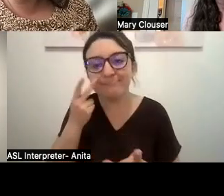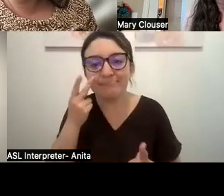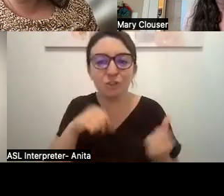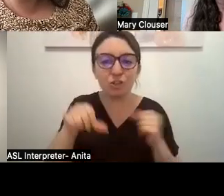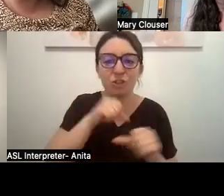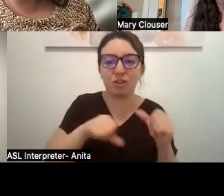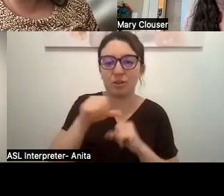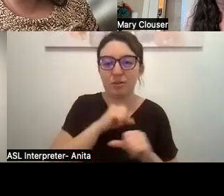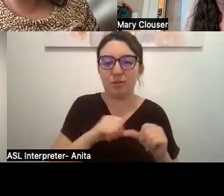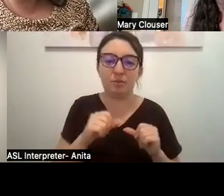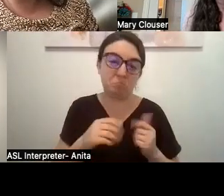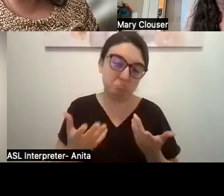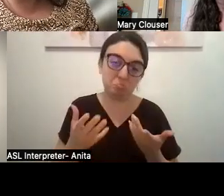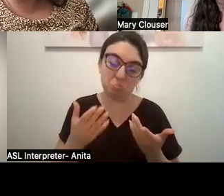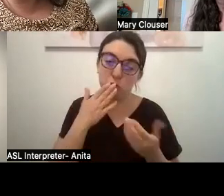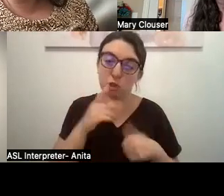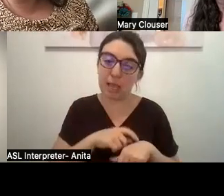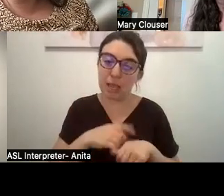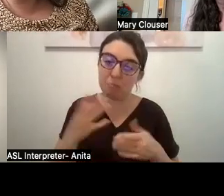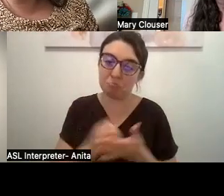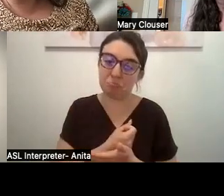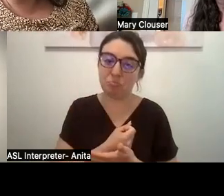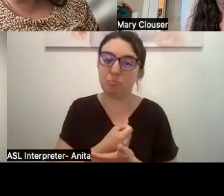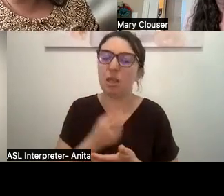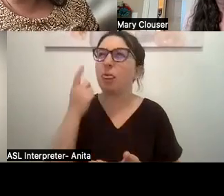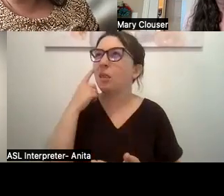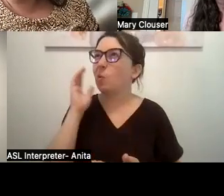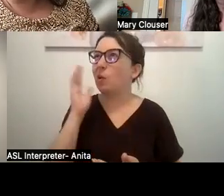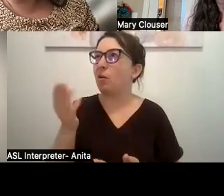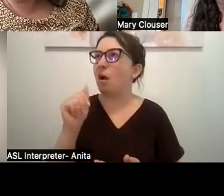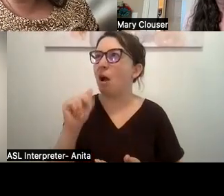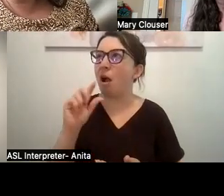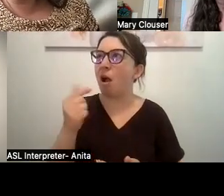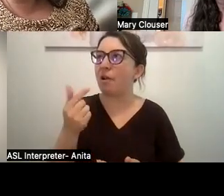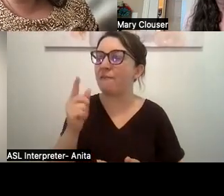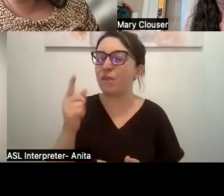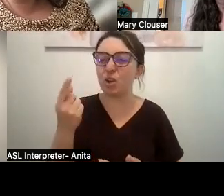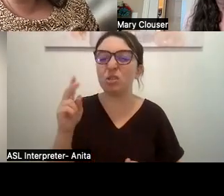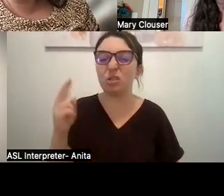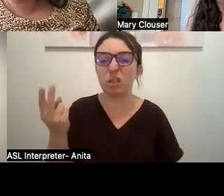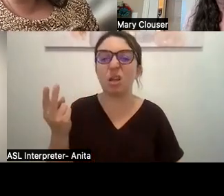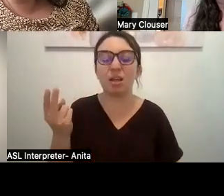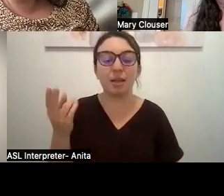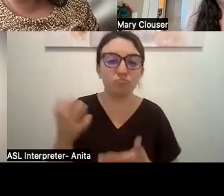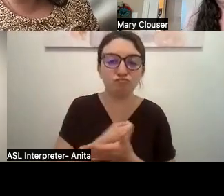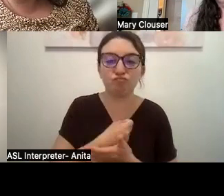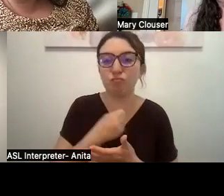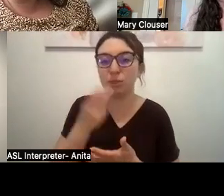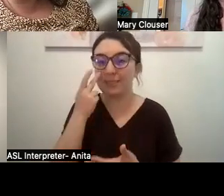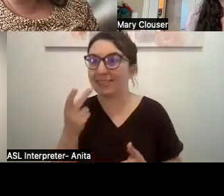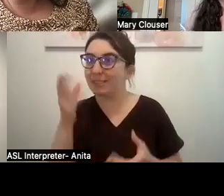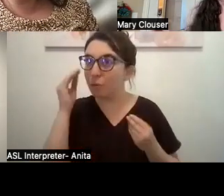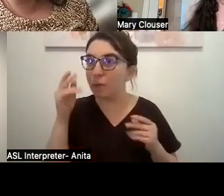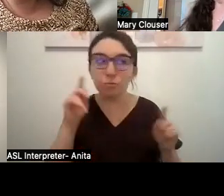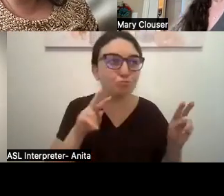weeks before the kids come. And so I think they're actually looking to do that even like August 1st or August 2nd. So you'll get information and then you guys can